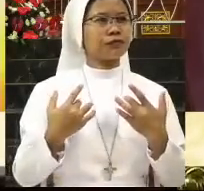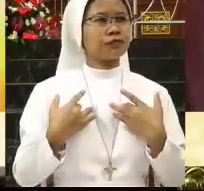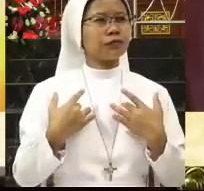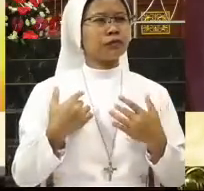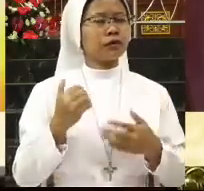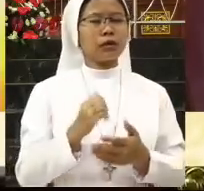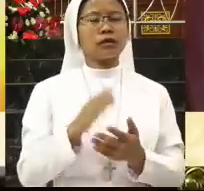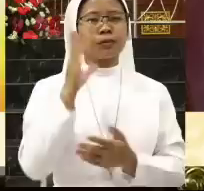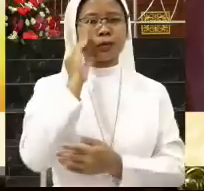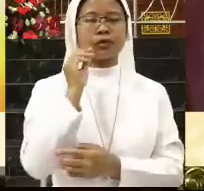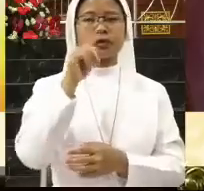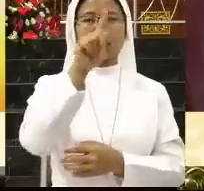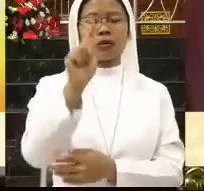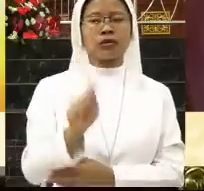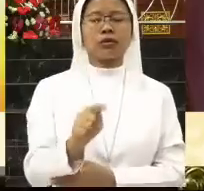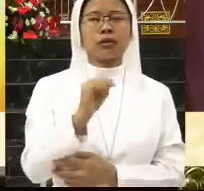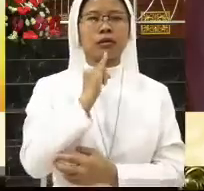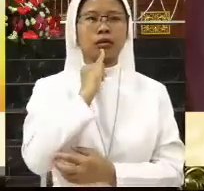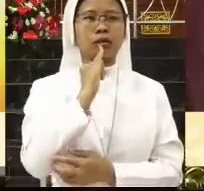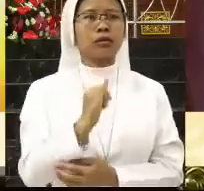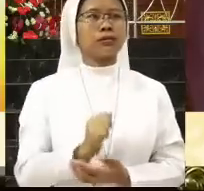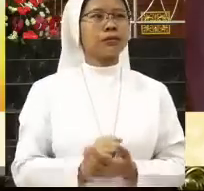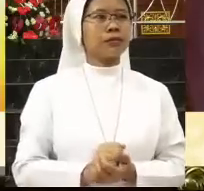The question is,